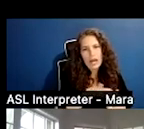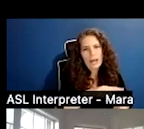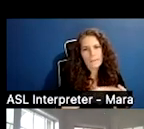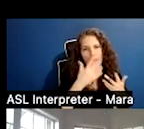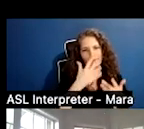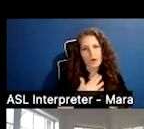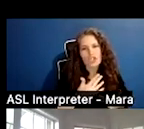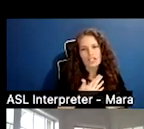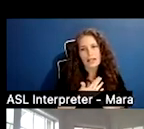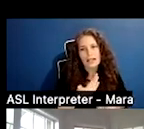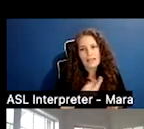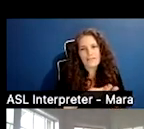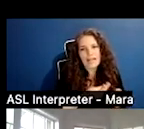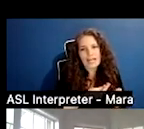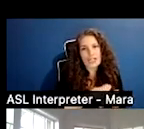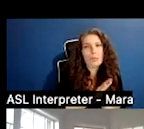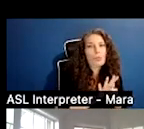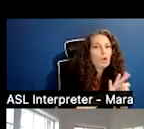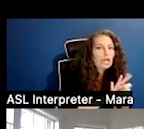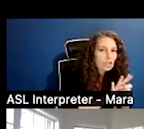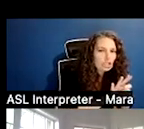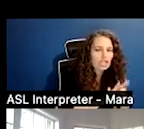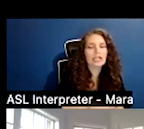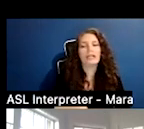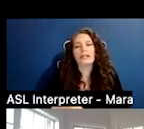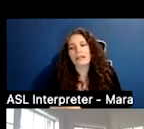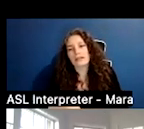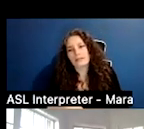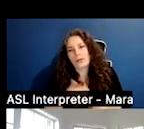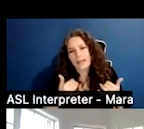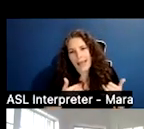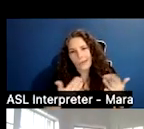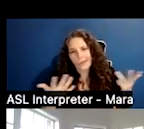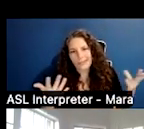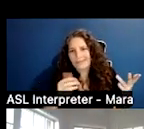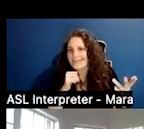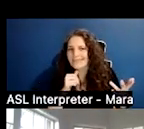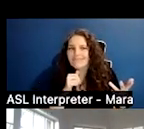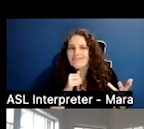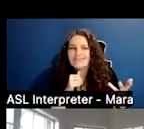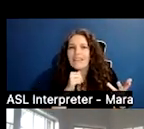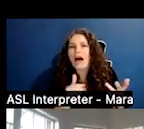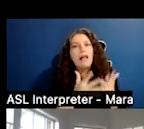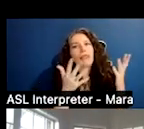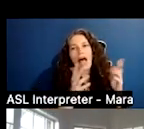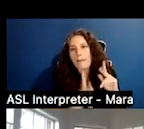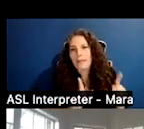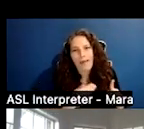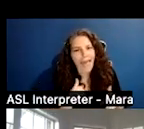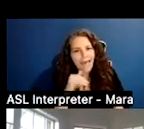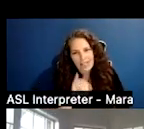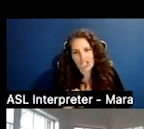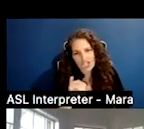financial pressures have made it so that not as many people have the insurance. So important to note the